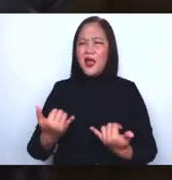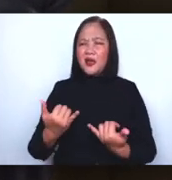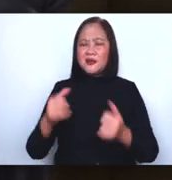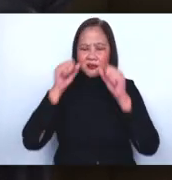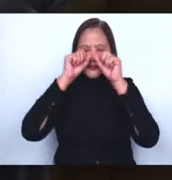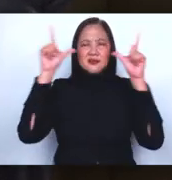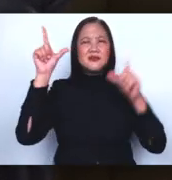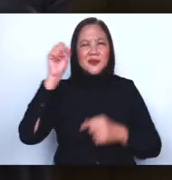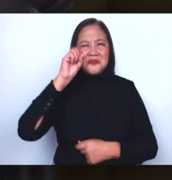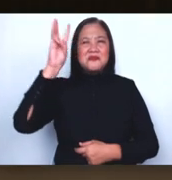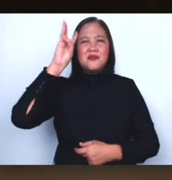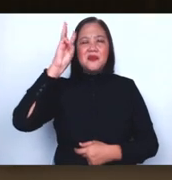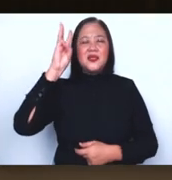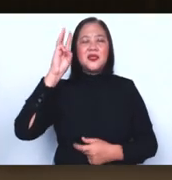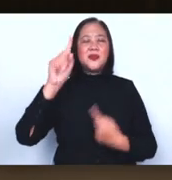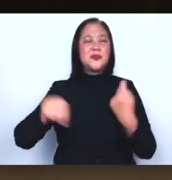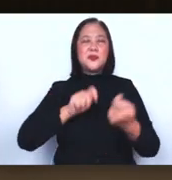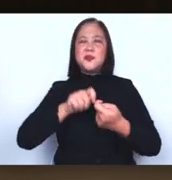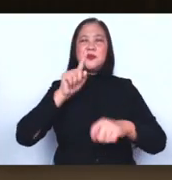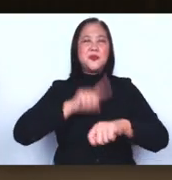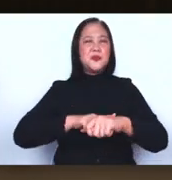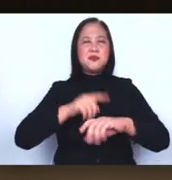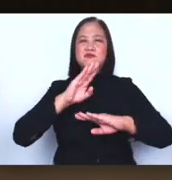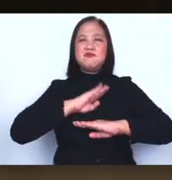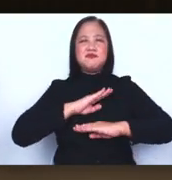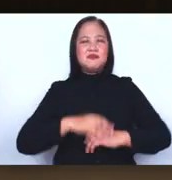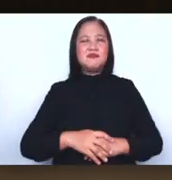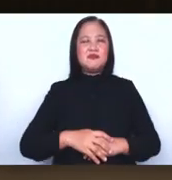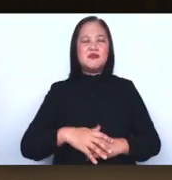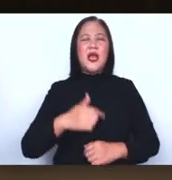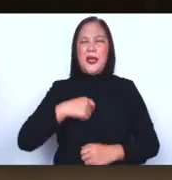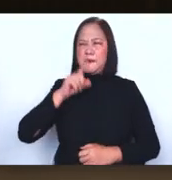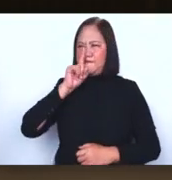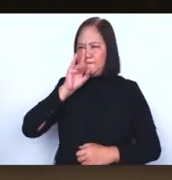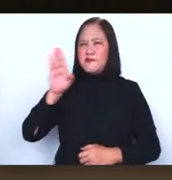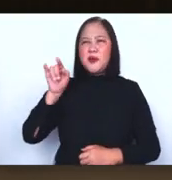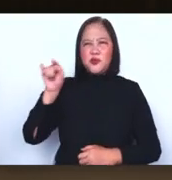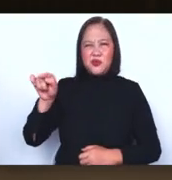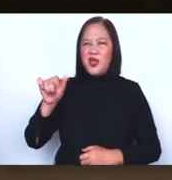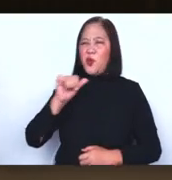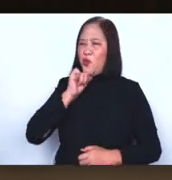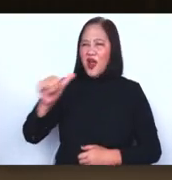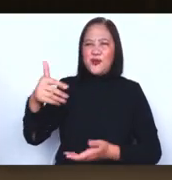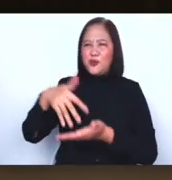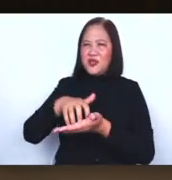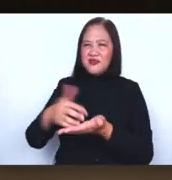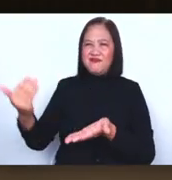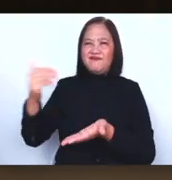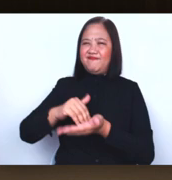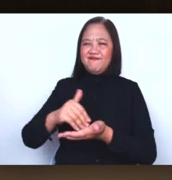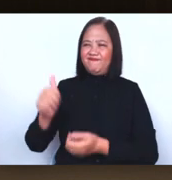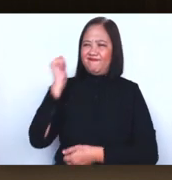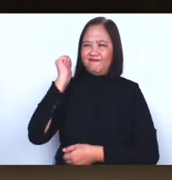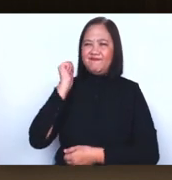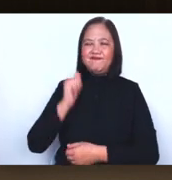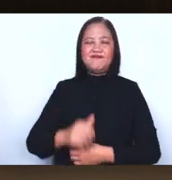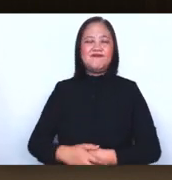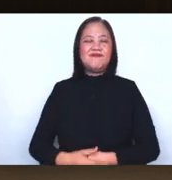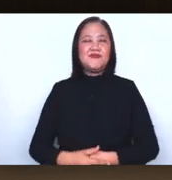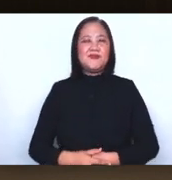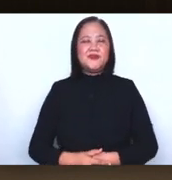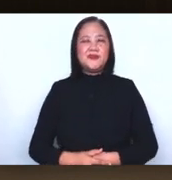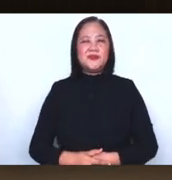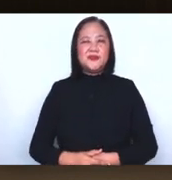And I awoke just in time. I promise you, I won't weaken again. I